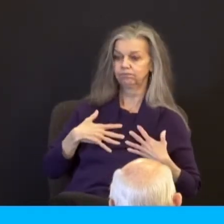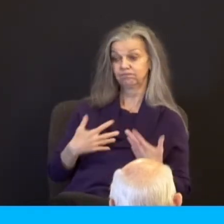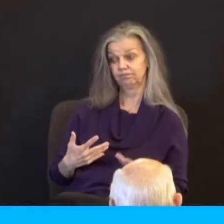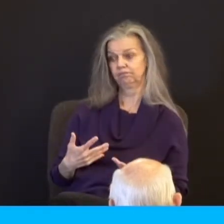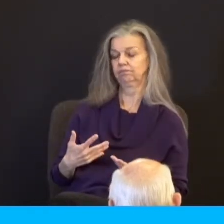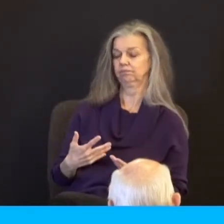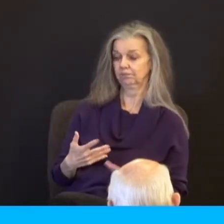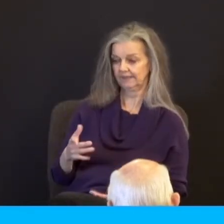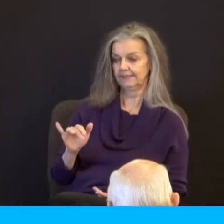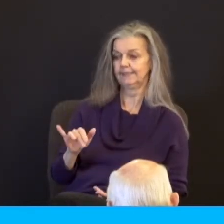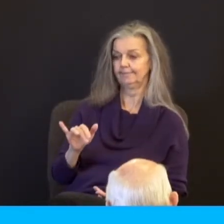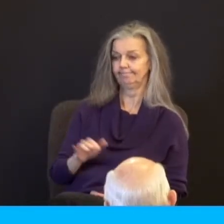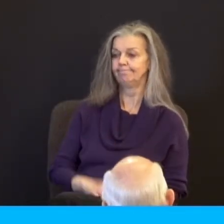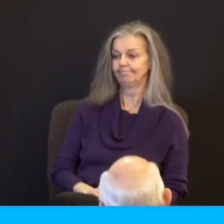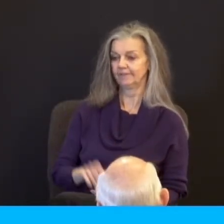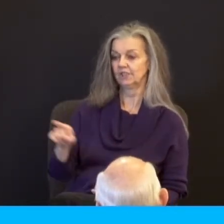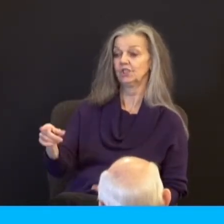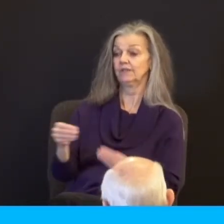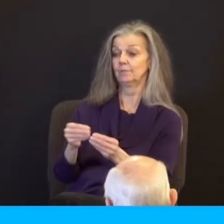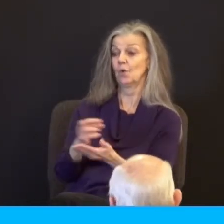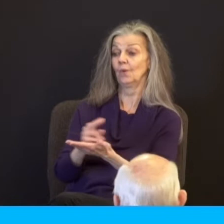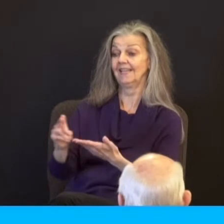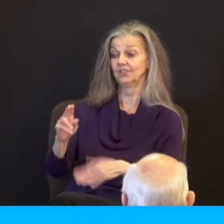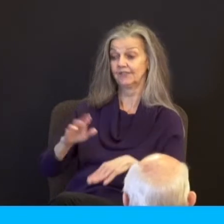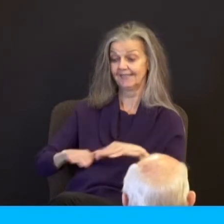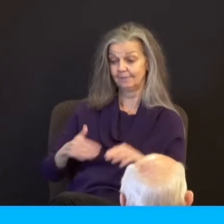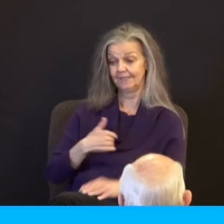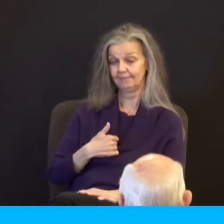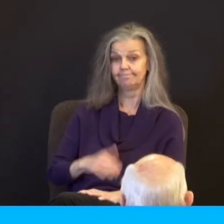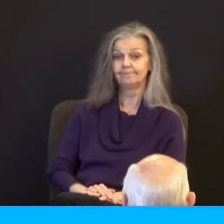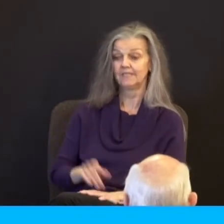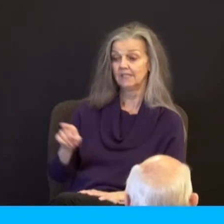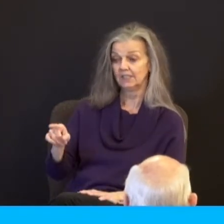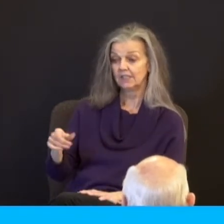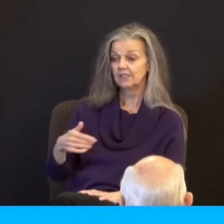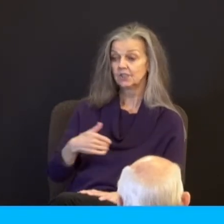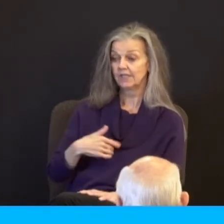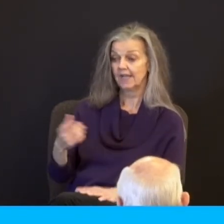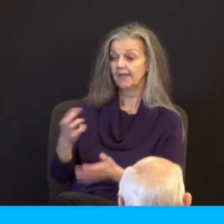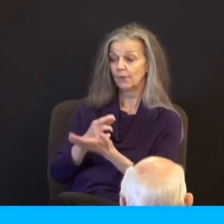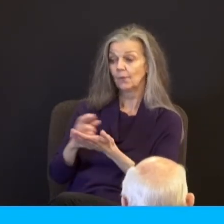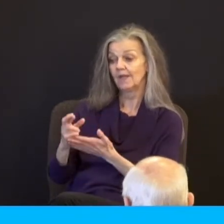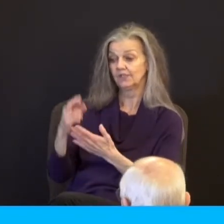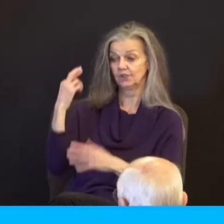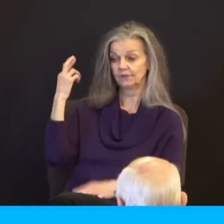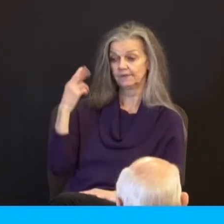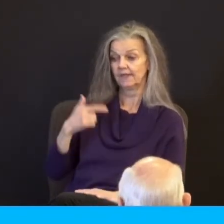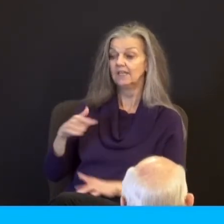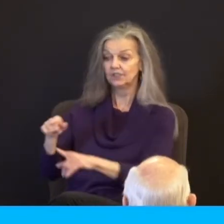discerned them. And he said, she hath been more righteous than I. She had a just cause. I deserve a